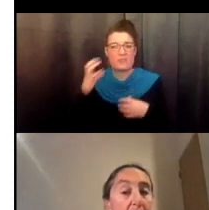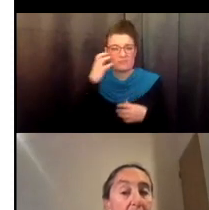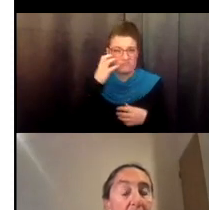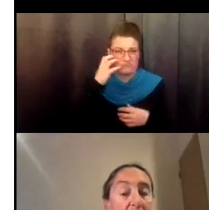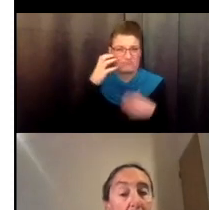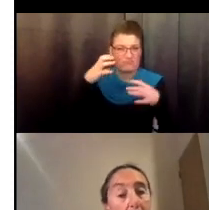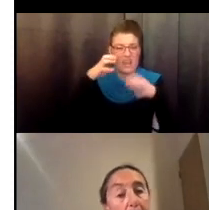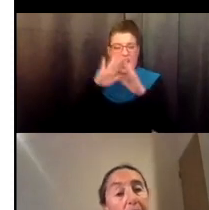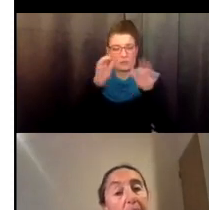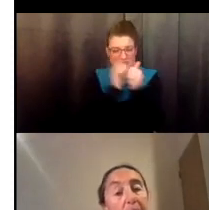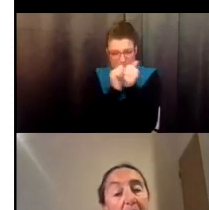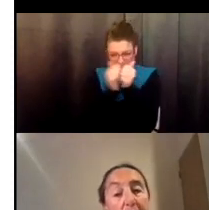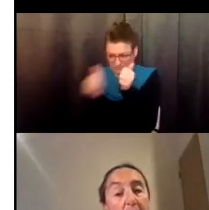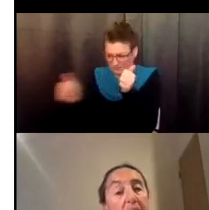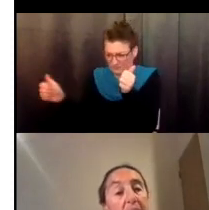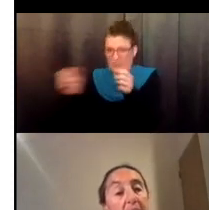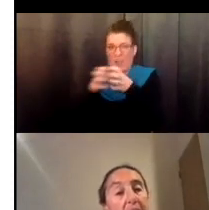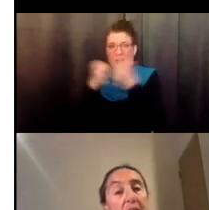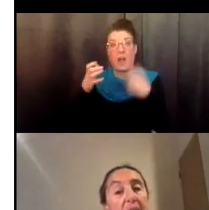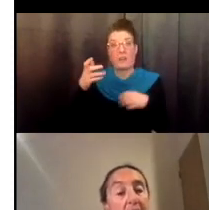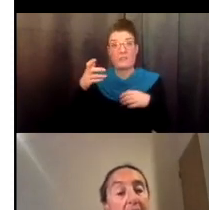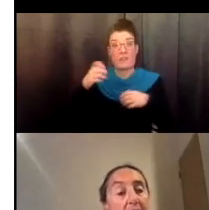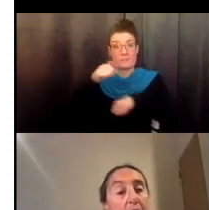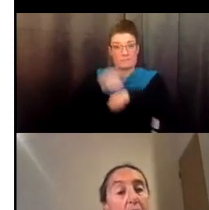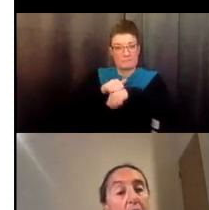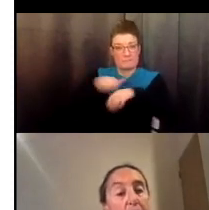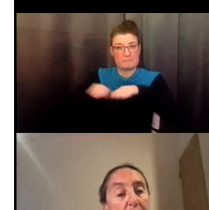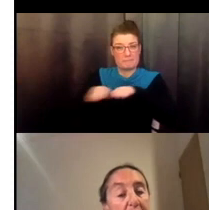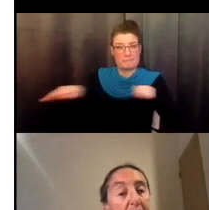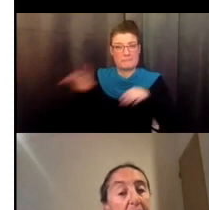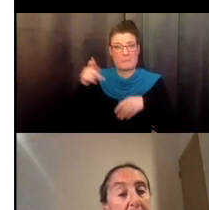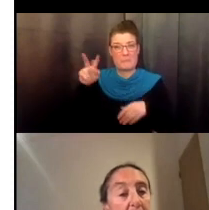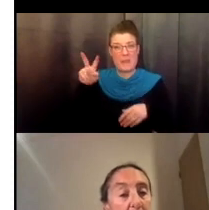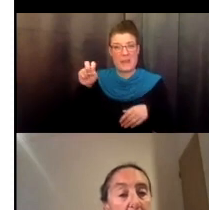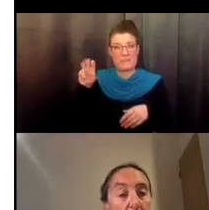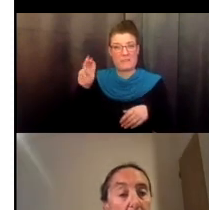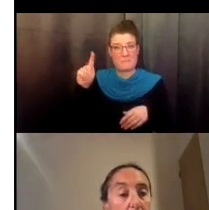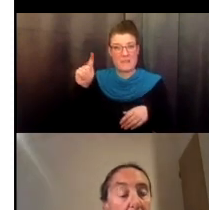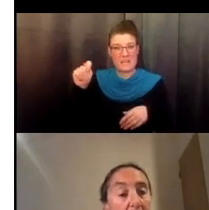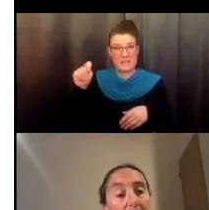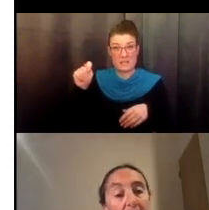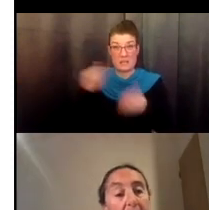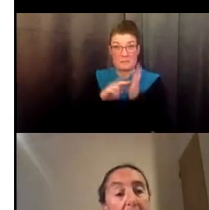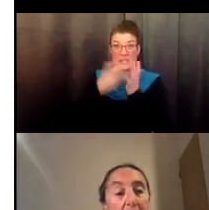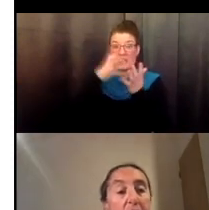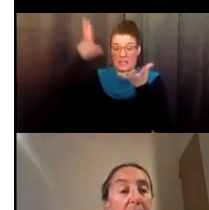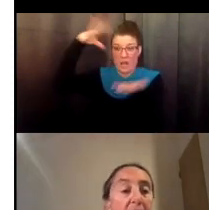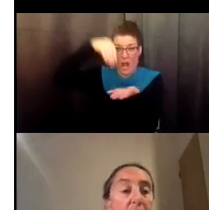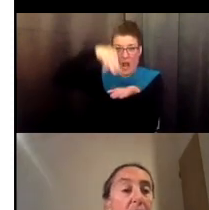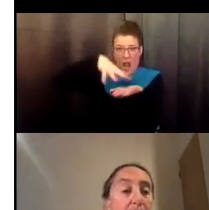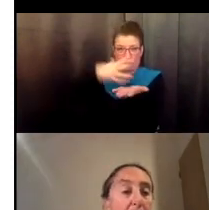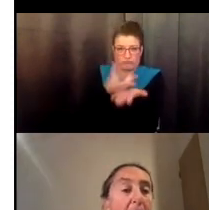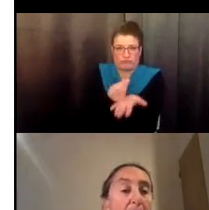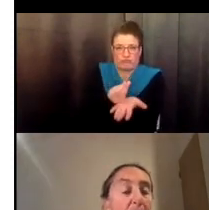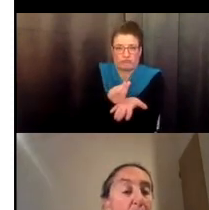a lot of pavement that and other hard surfaces that essentially soak up heat. And you can